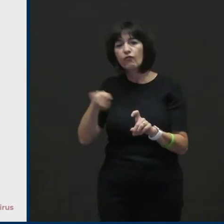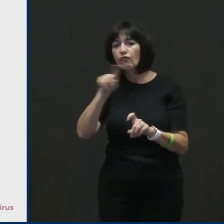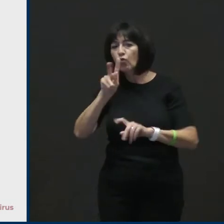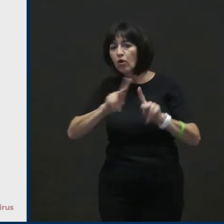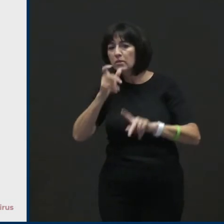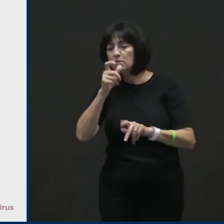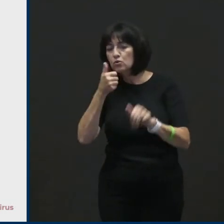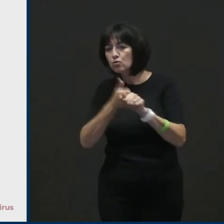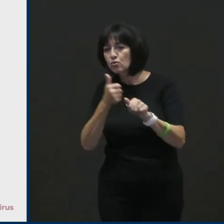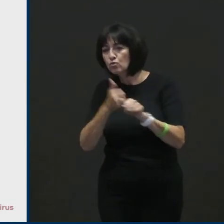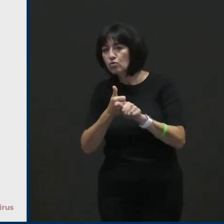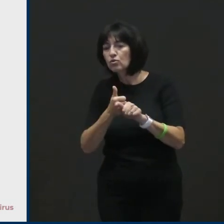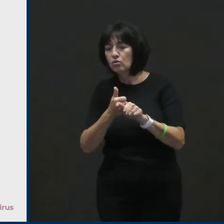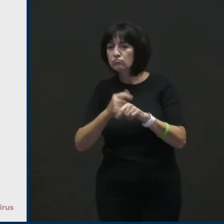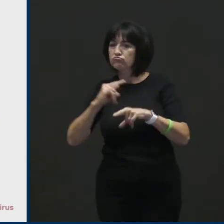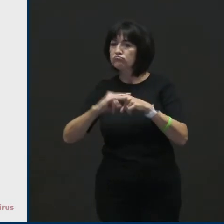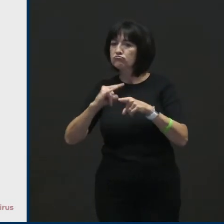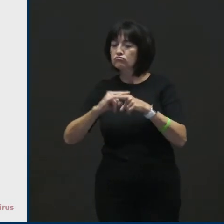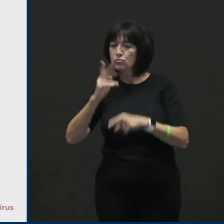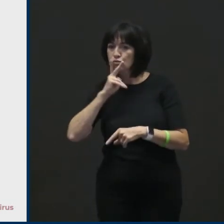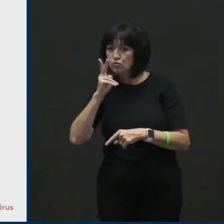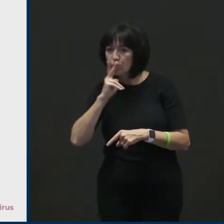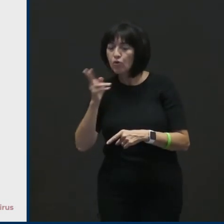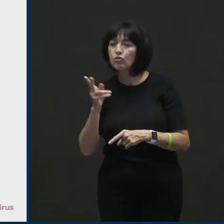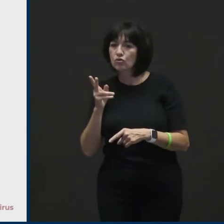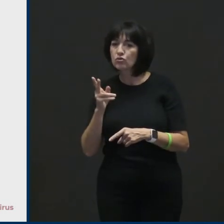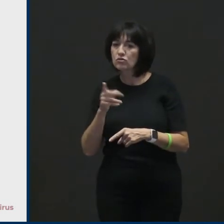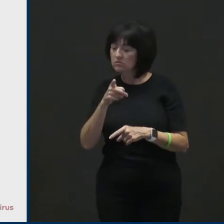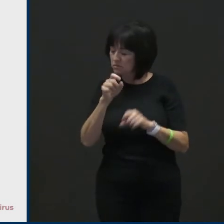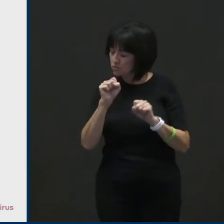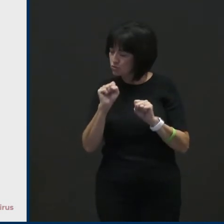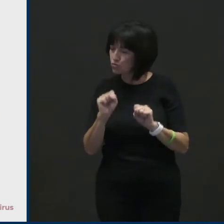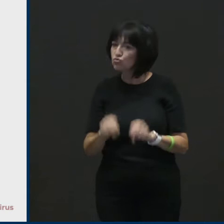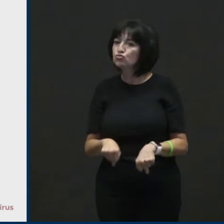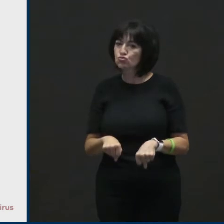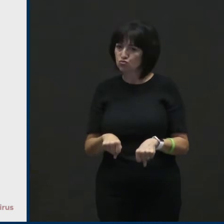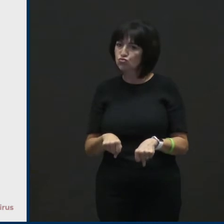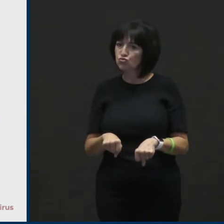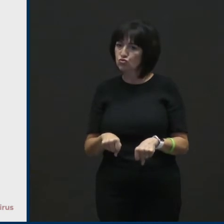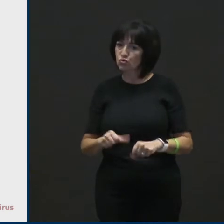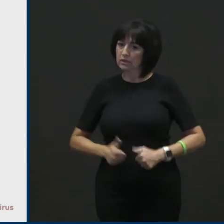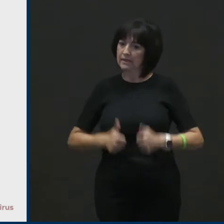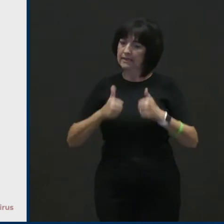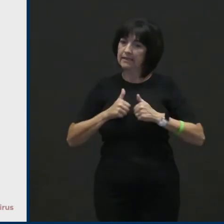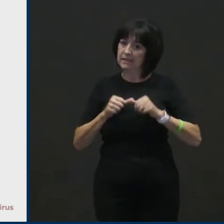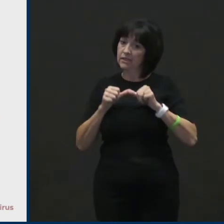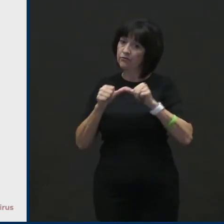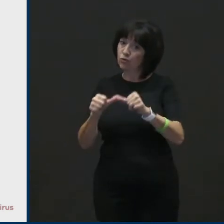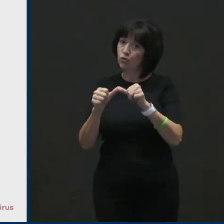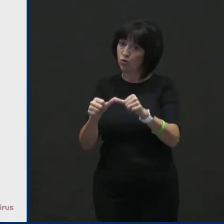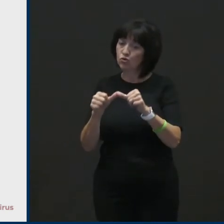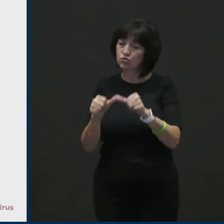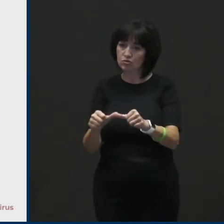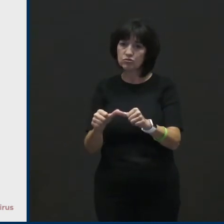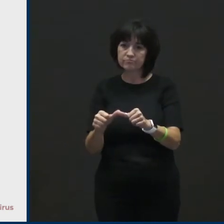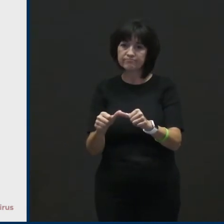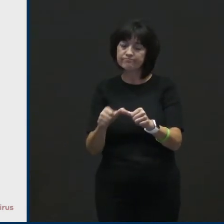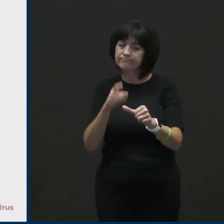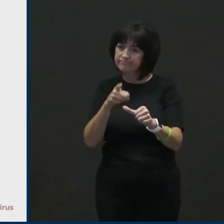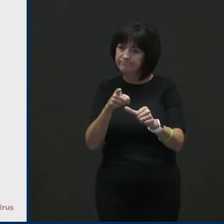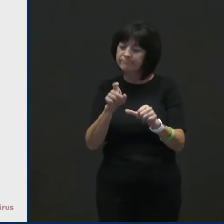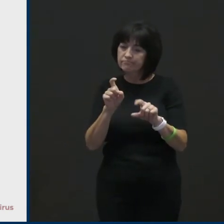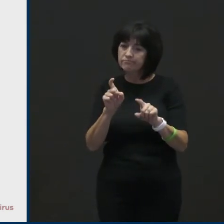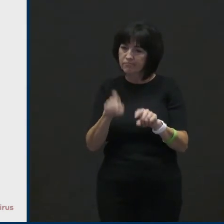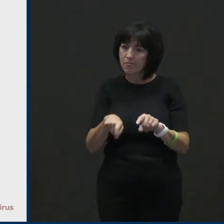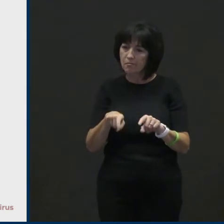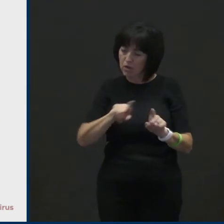But you could save years of your life and your life generally if you avail yourself of